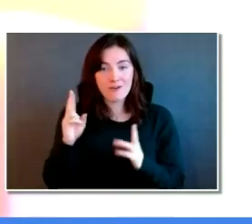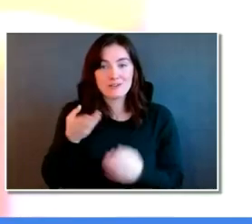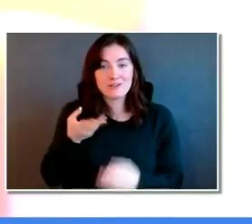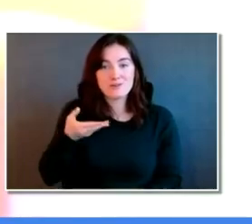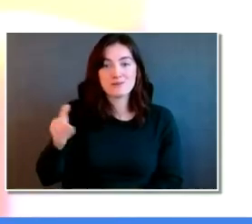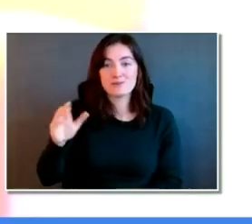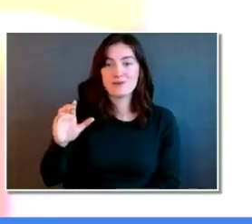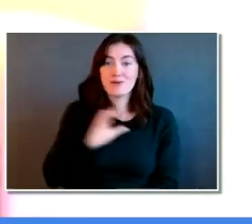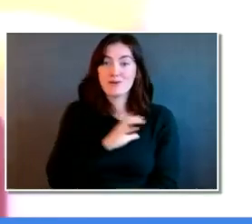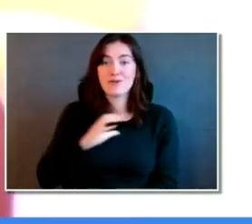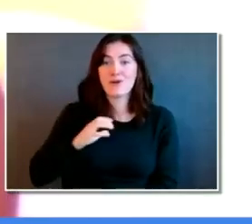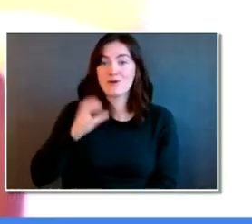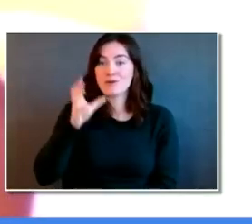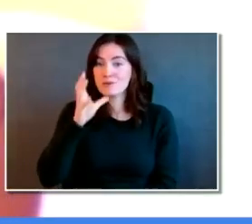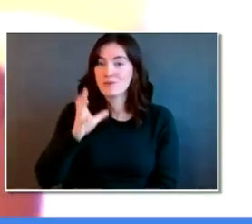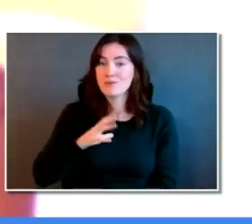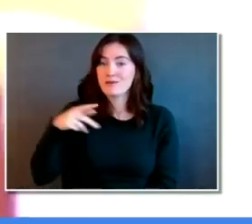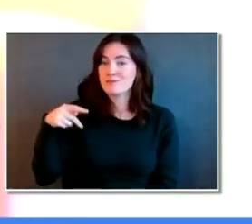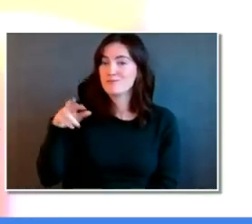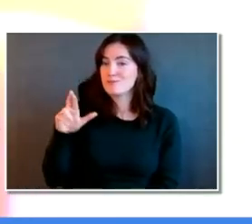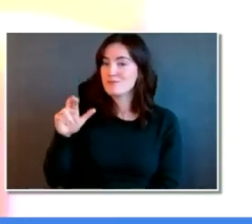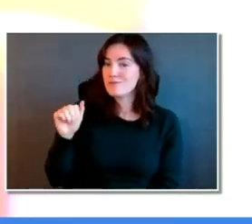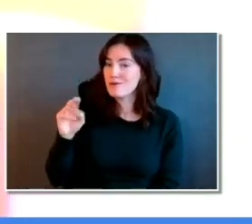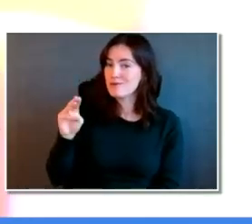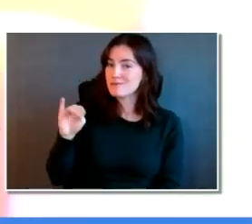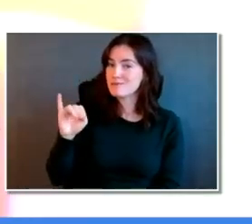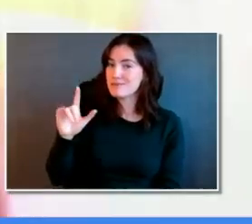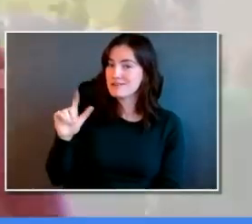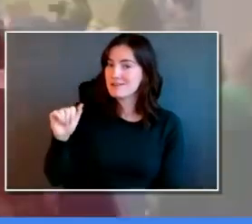Congresswoman Pramila Jayapal to the stage.